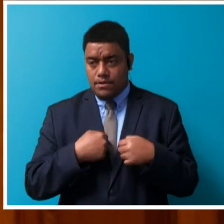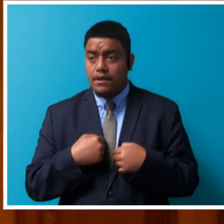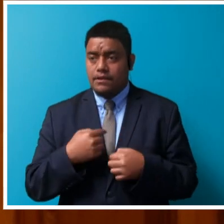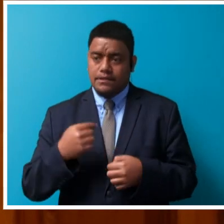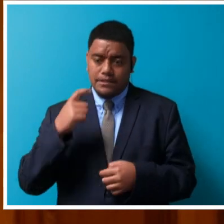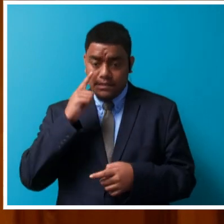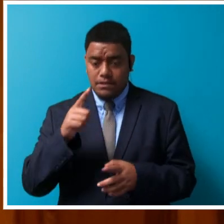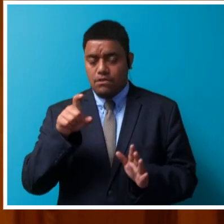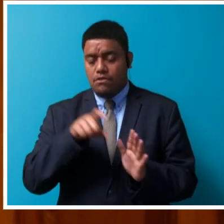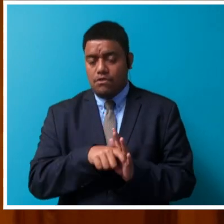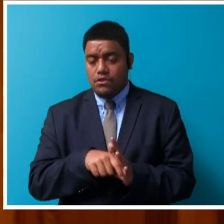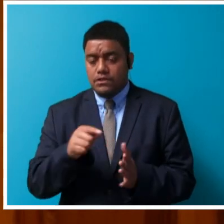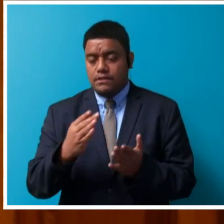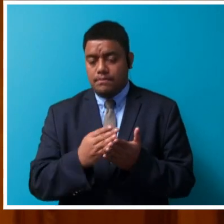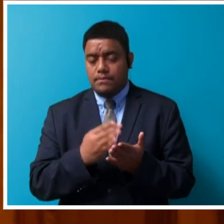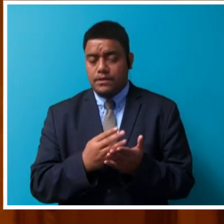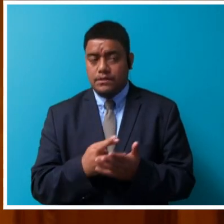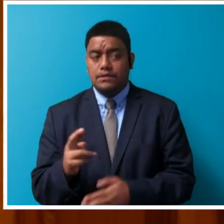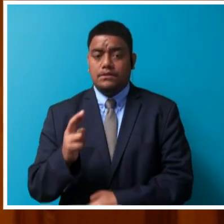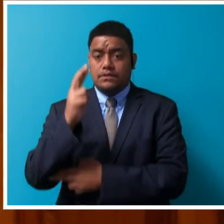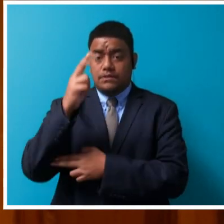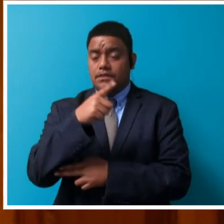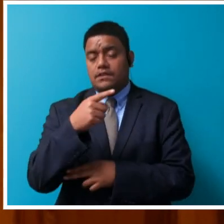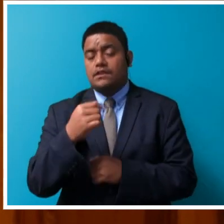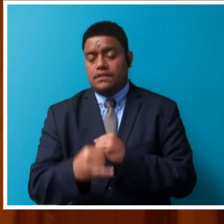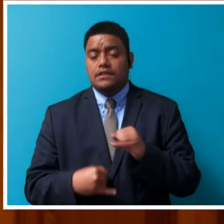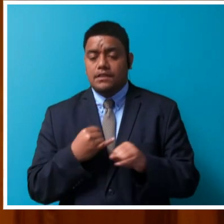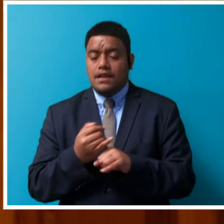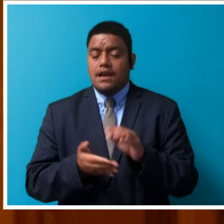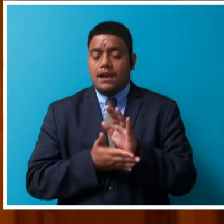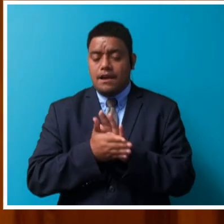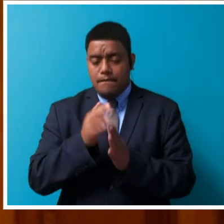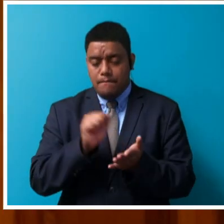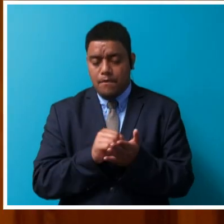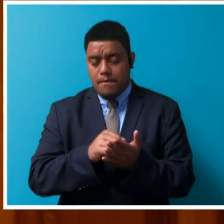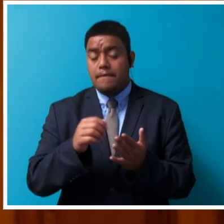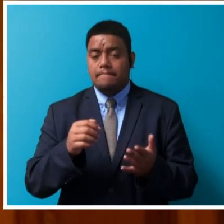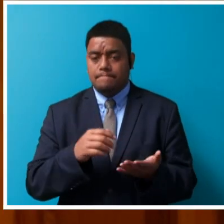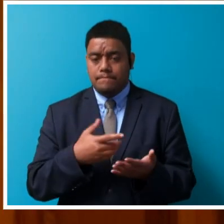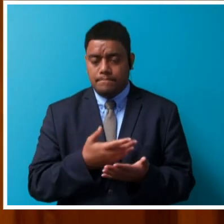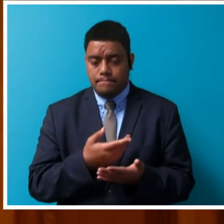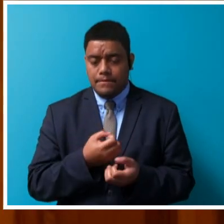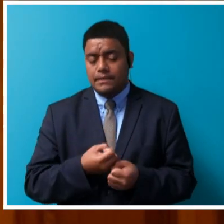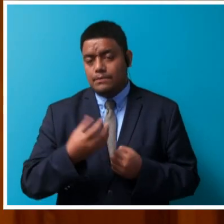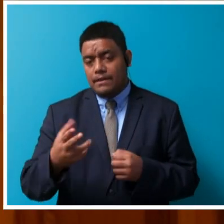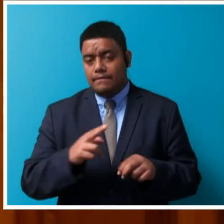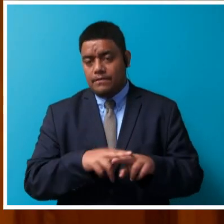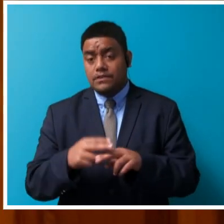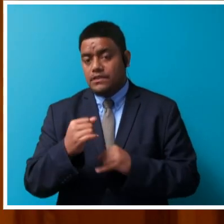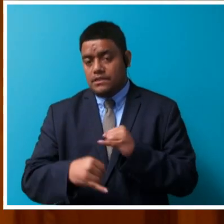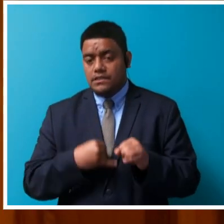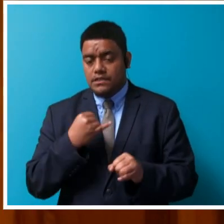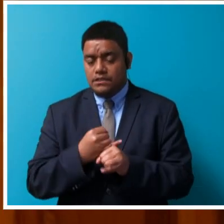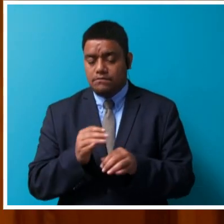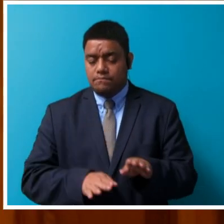the cost, and this budget represents an intentional, highly detailed operational blueprint to expanding Fiji's international